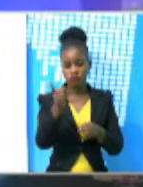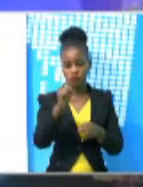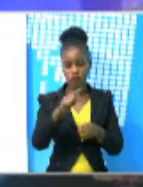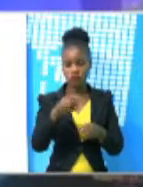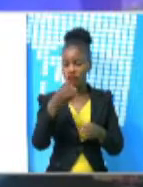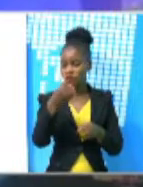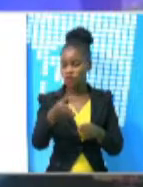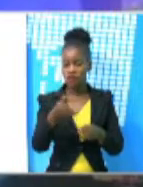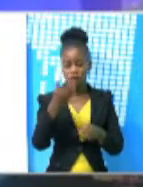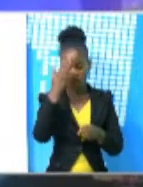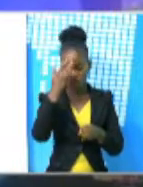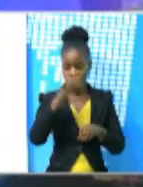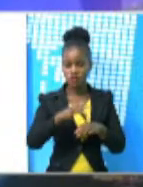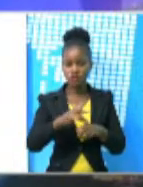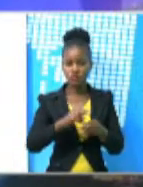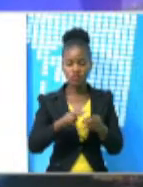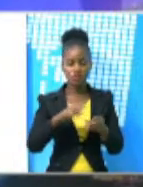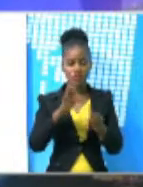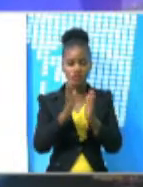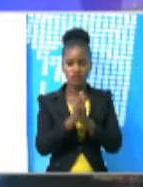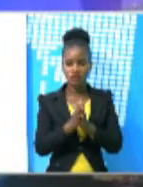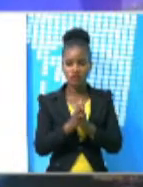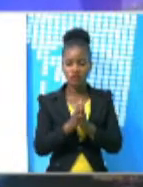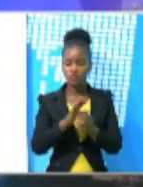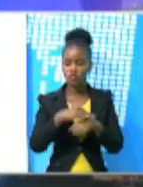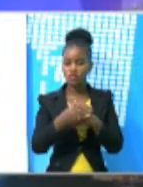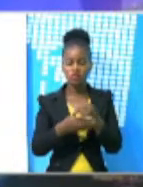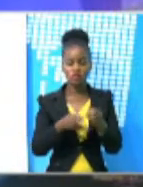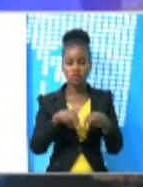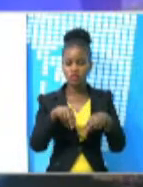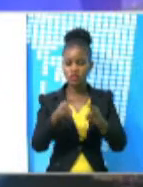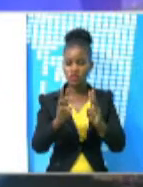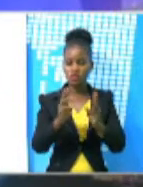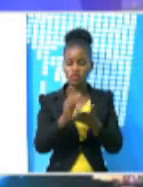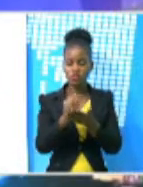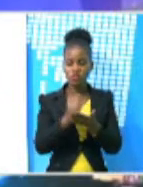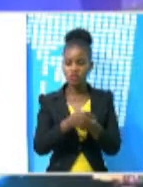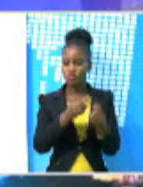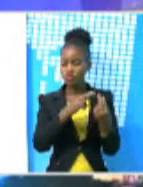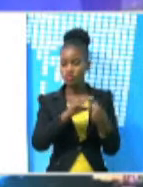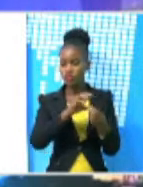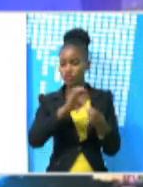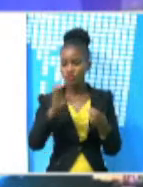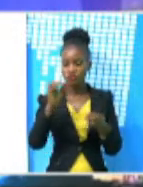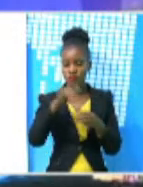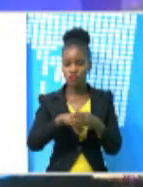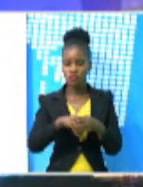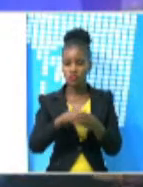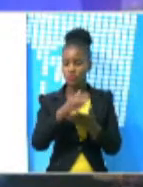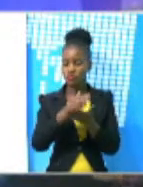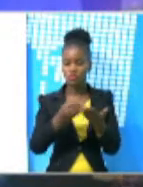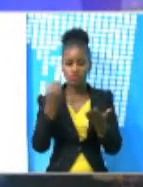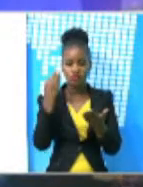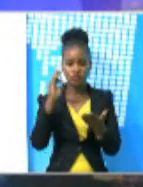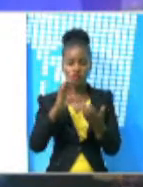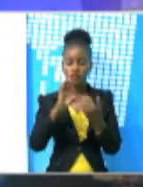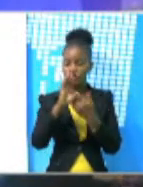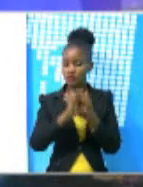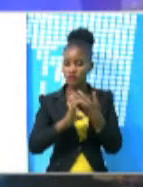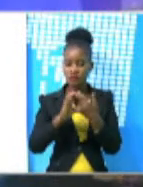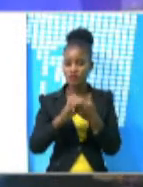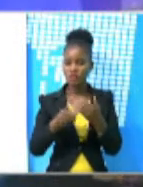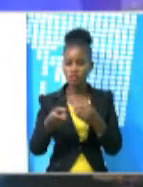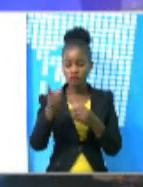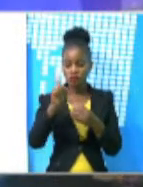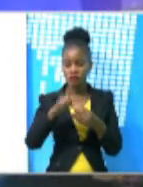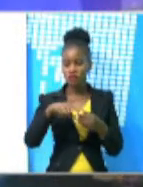2023-2024. This is the money that will be used for repairing and maintenance of roads that are in poor state in various parts of the country. A